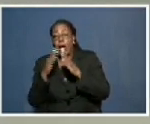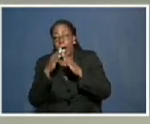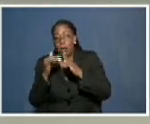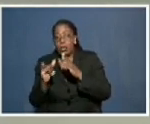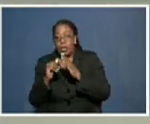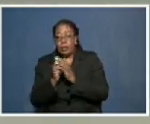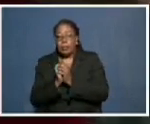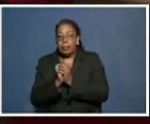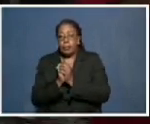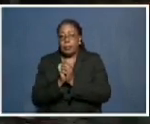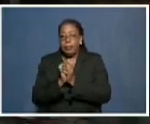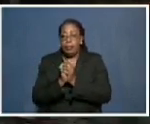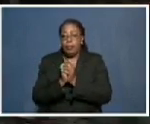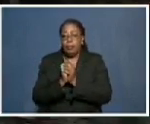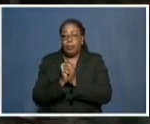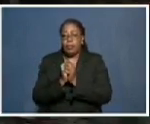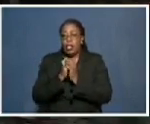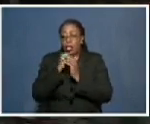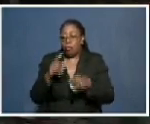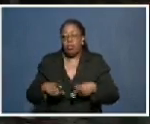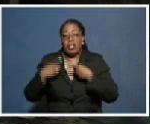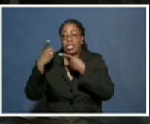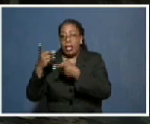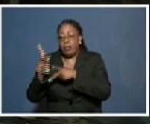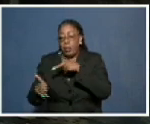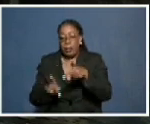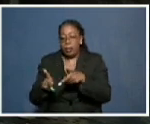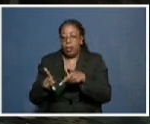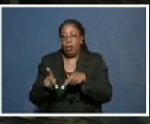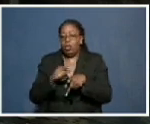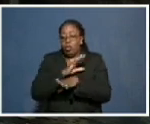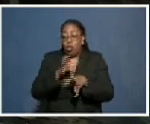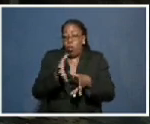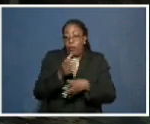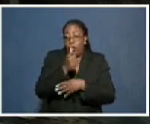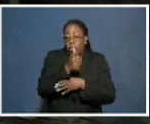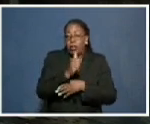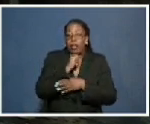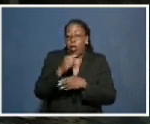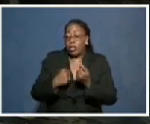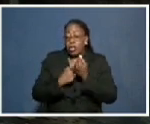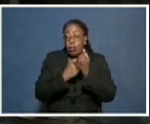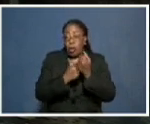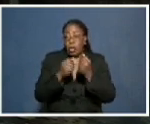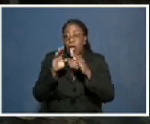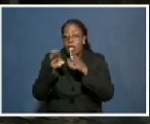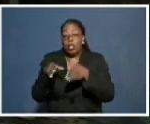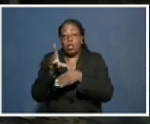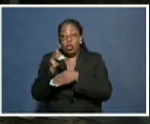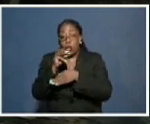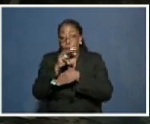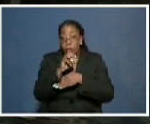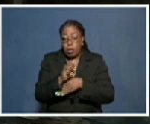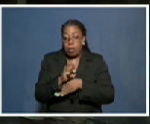from social services. Don't subject people to what you don't want for yourself. And so I don't support the domes. I'm supportive of the